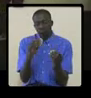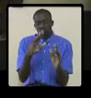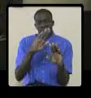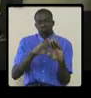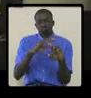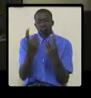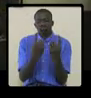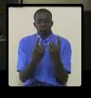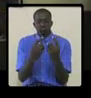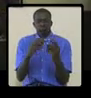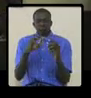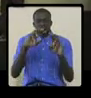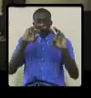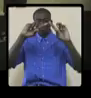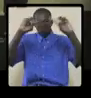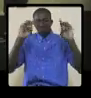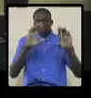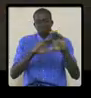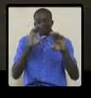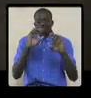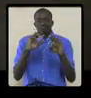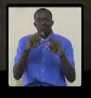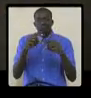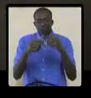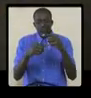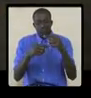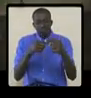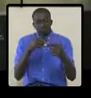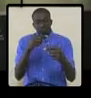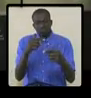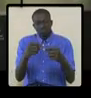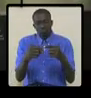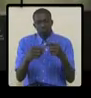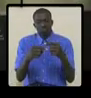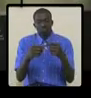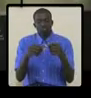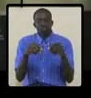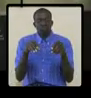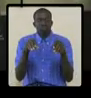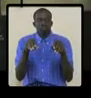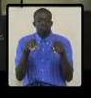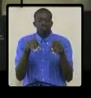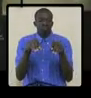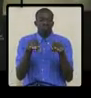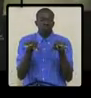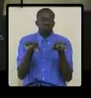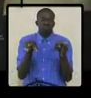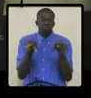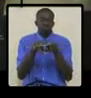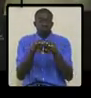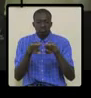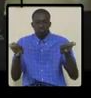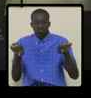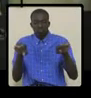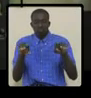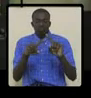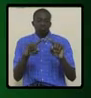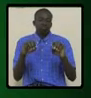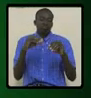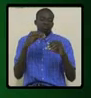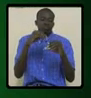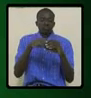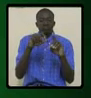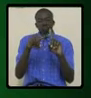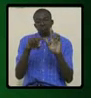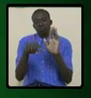other, electric charges flow between them to equalize the difference in charge. When we have a constant flow